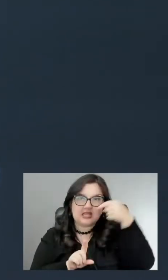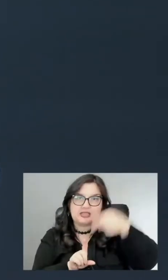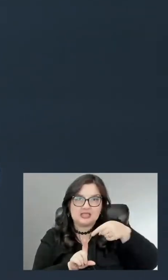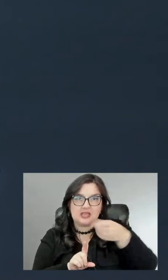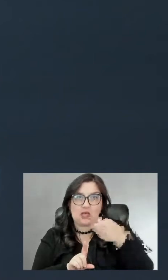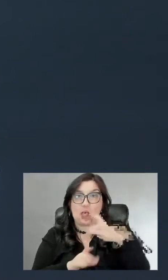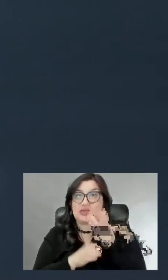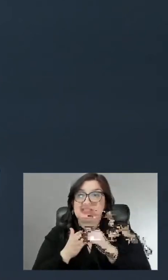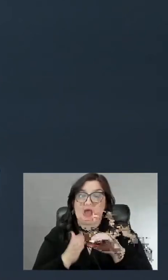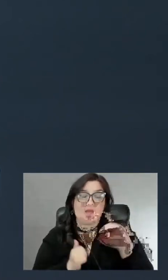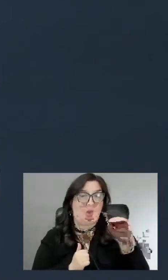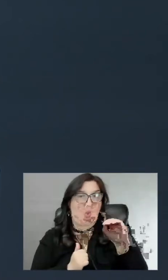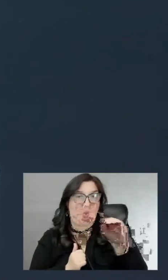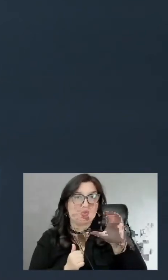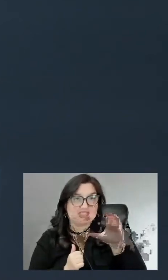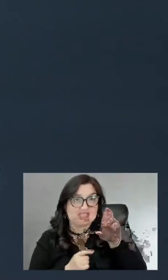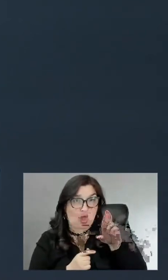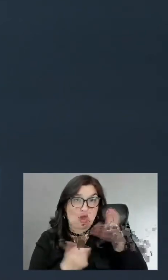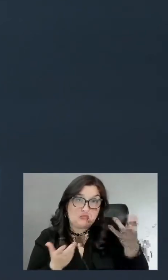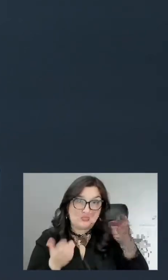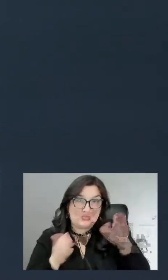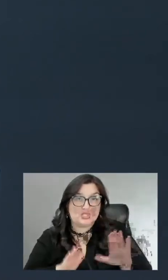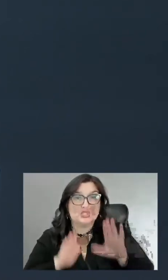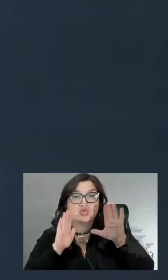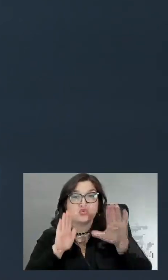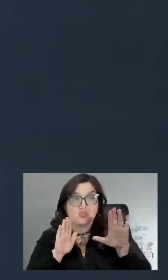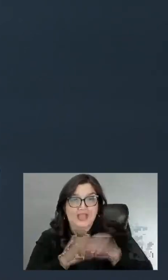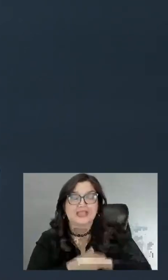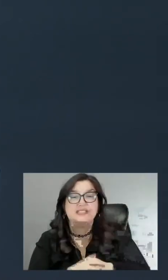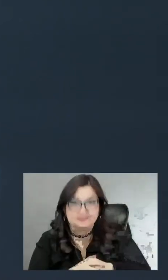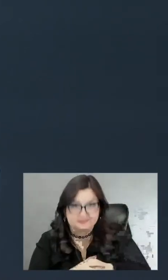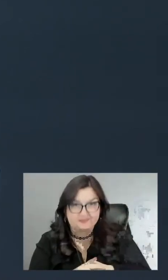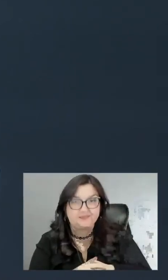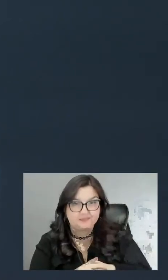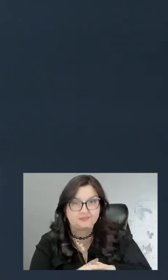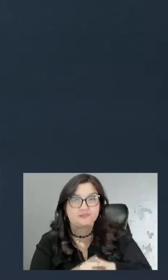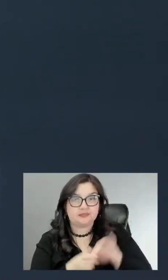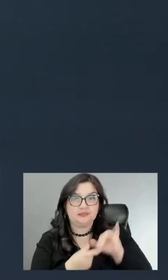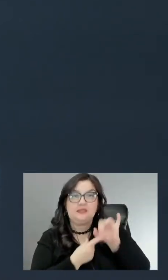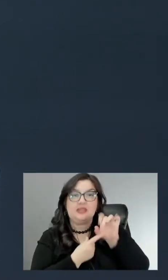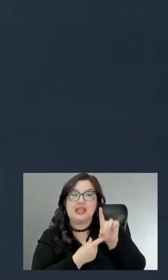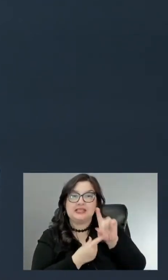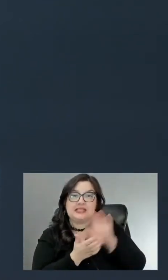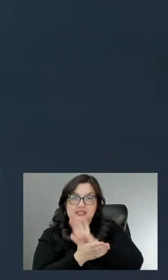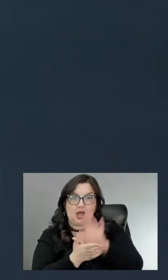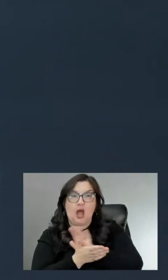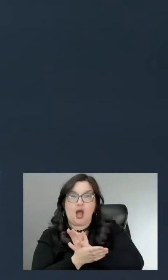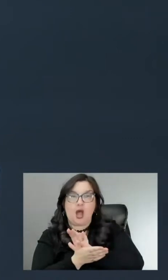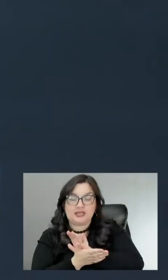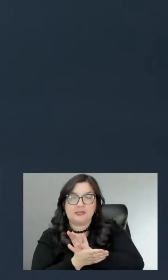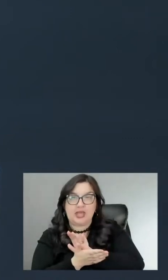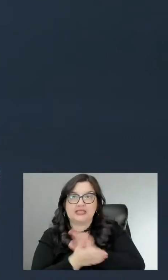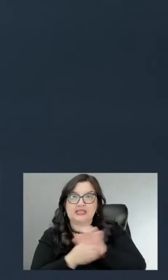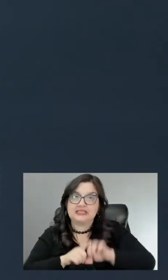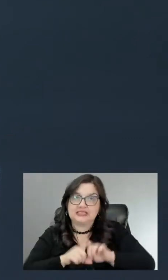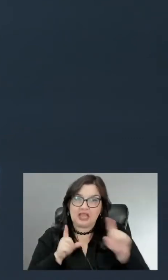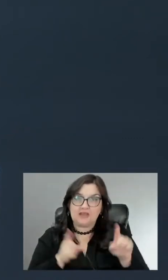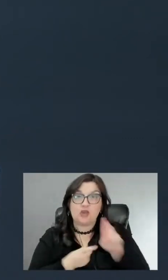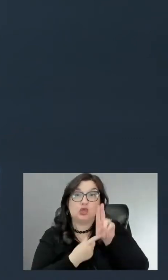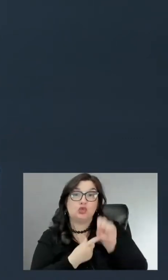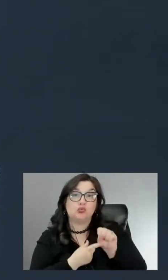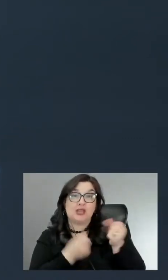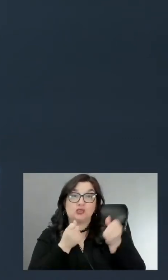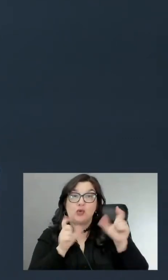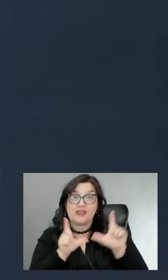great. Yeah. Right. But as I said, if you look at an ID document, it's got different aspects. And if you look at a US driver's license, for example, there are 50